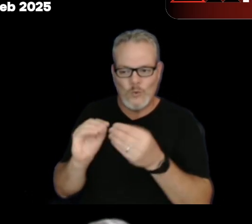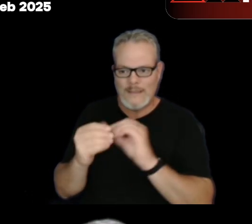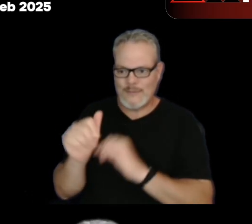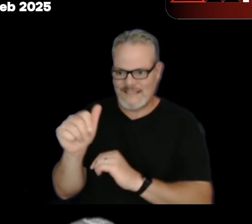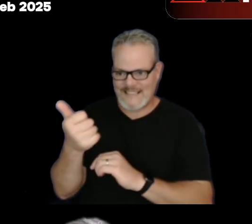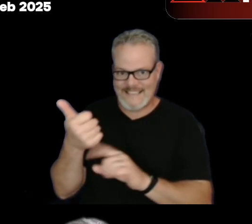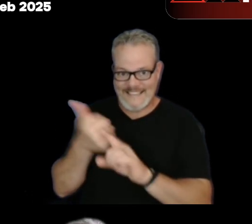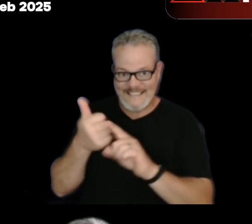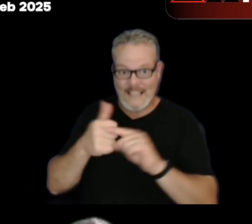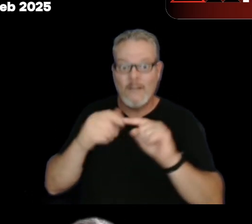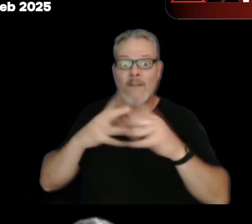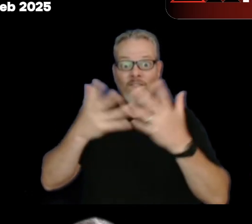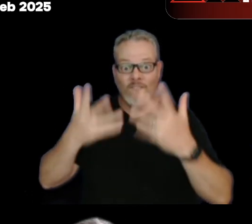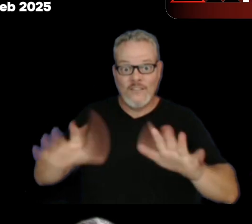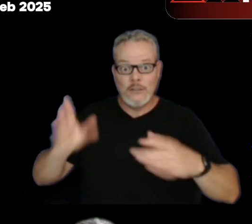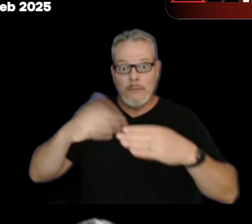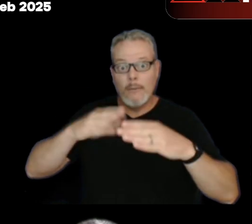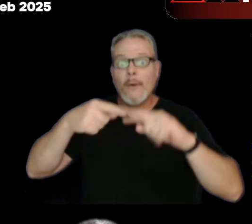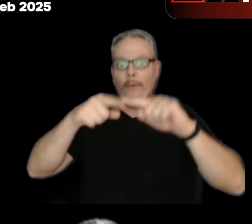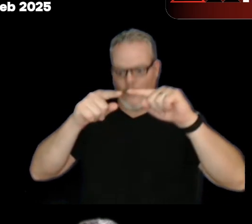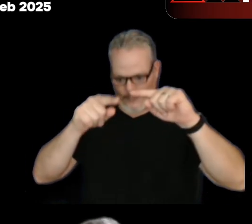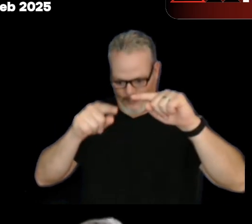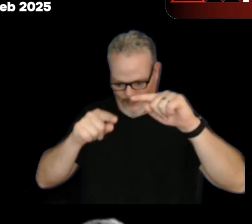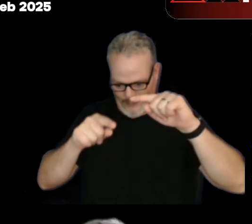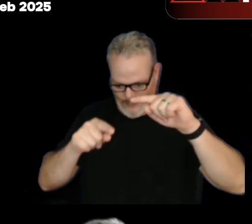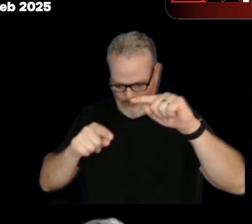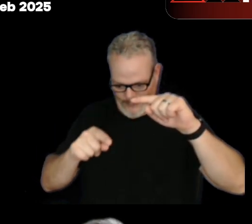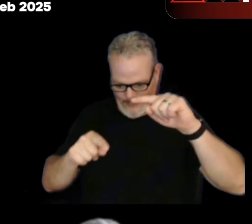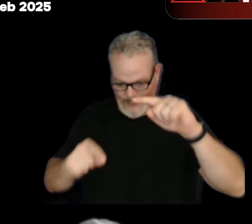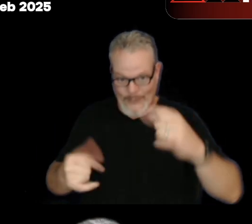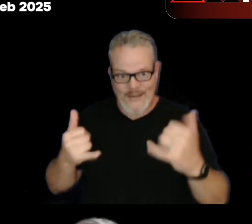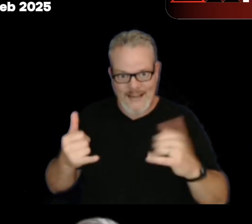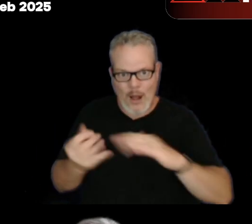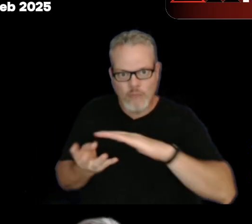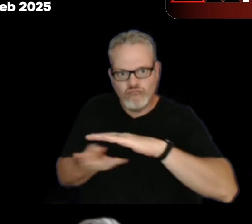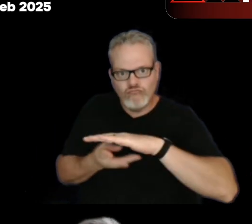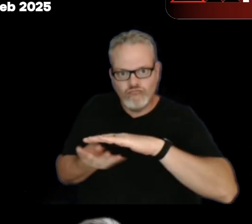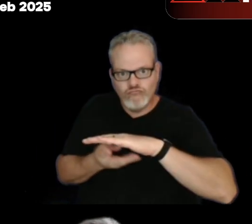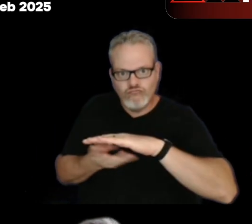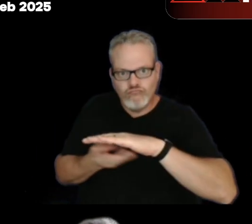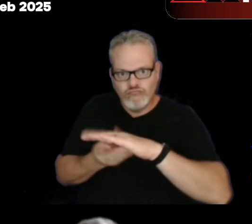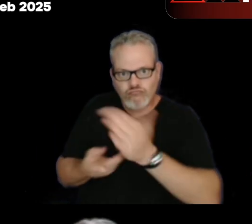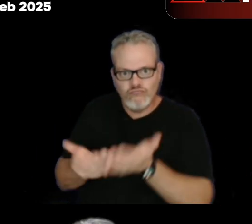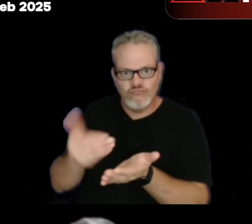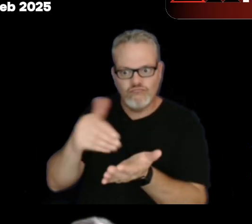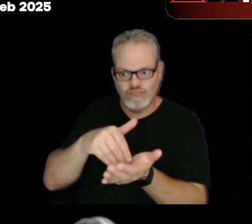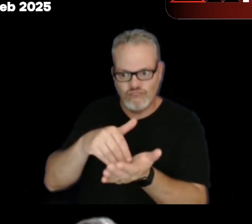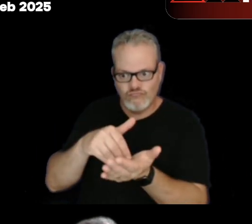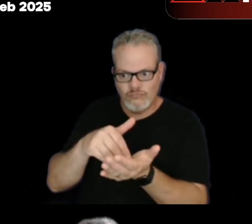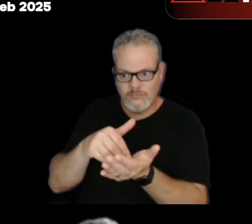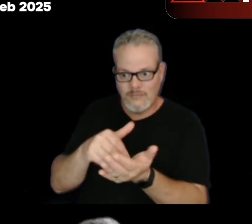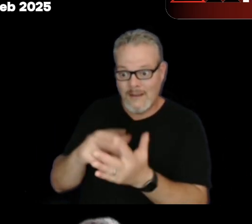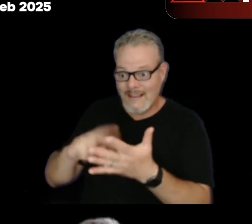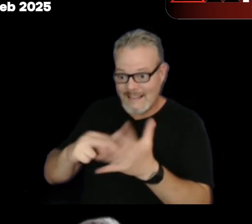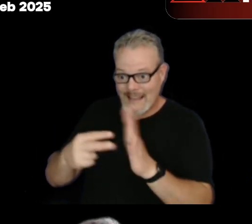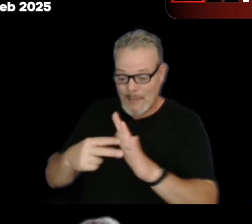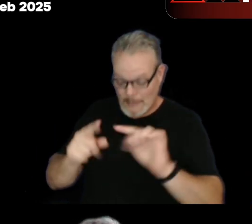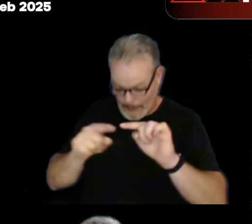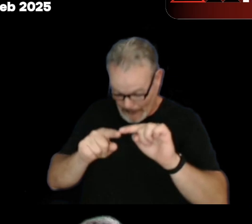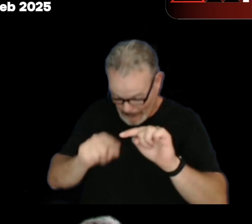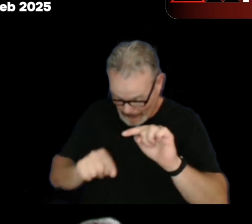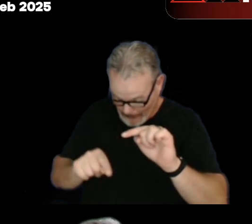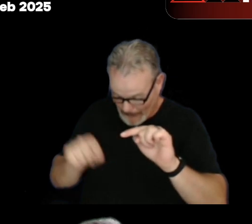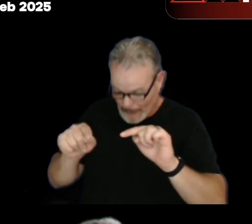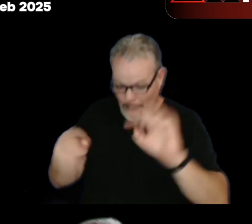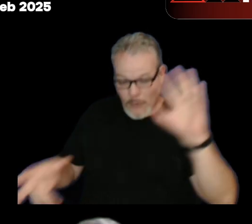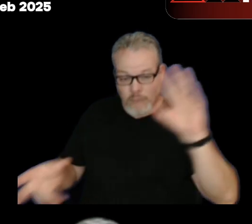has since begun recharging the volcano here. So this rate over the first 6 hours of pause was about 1